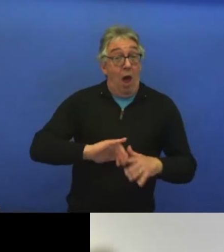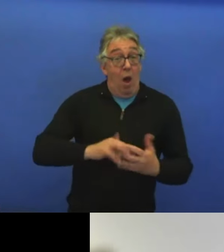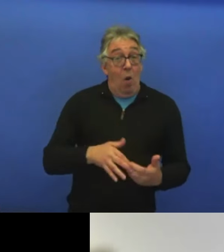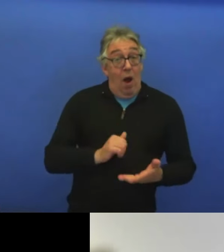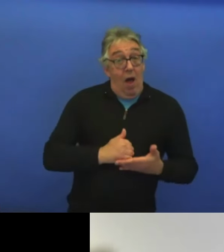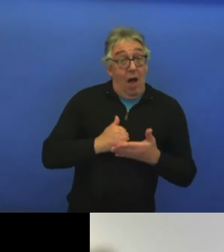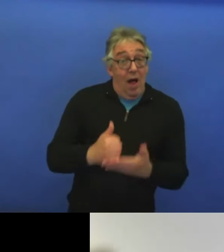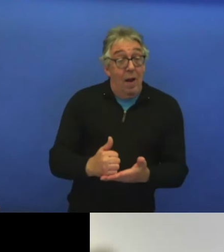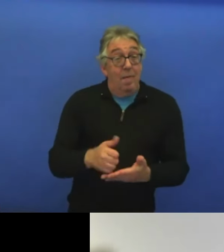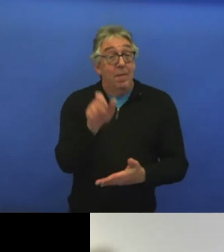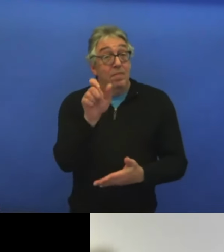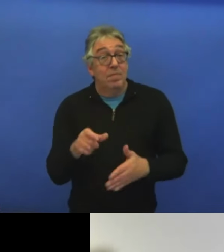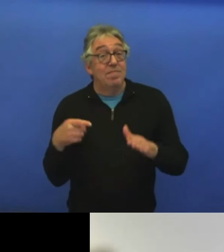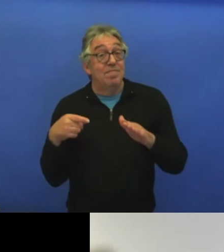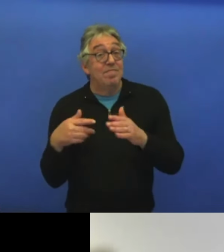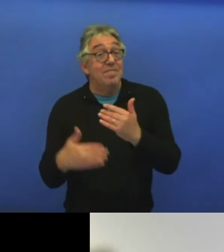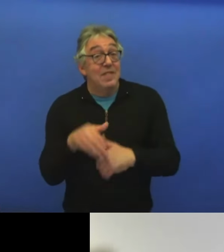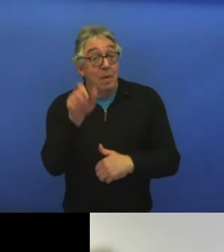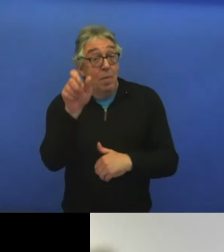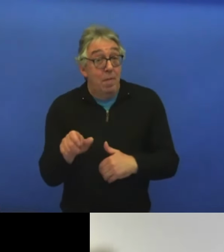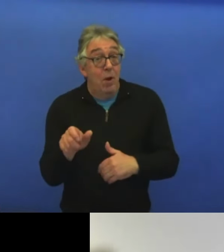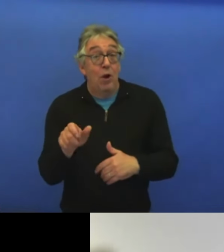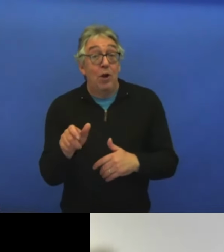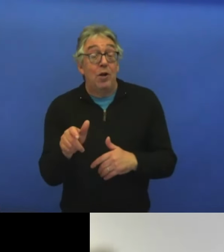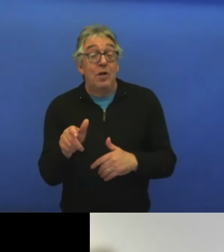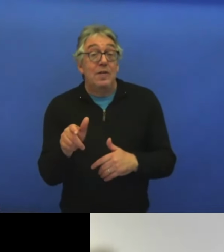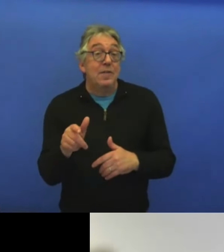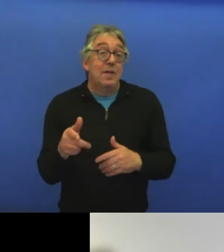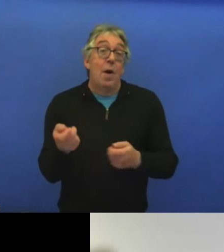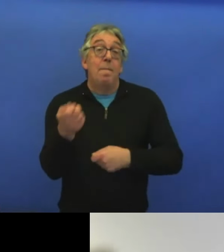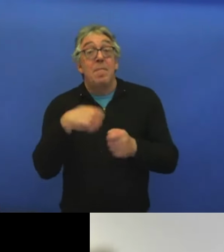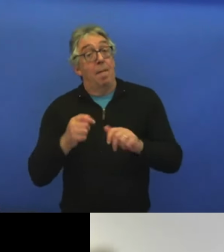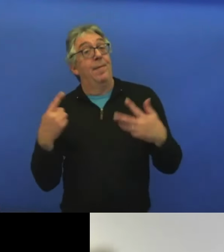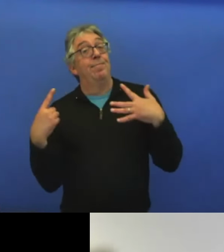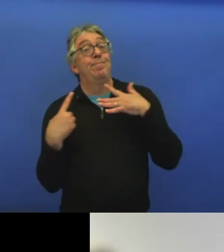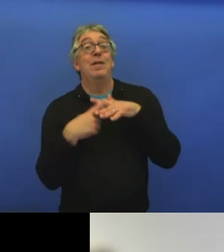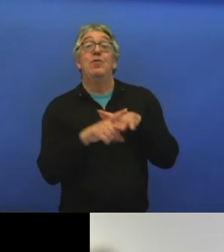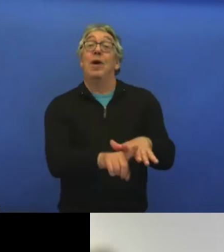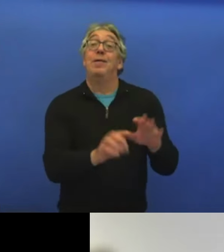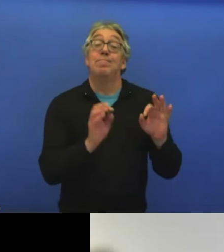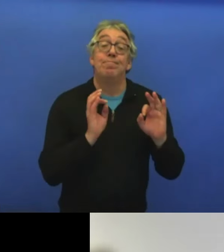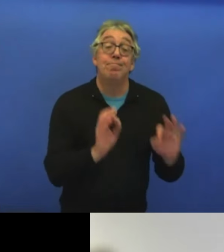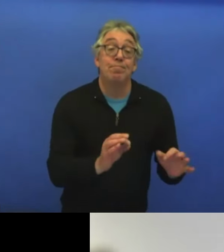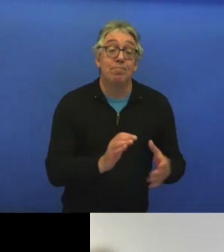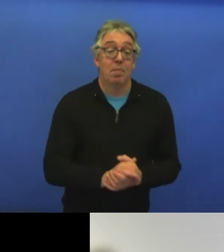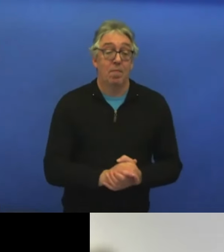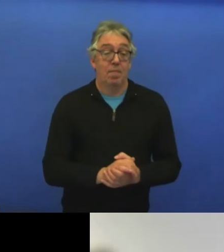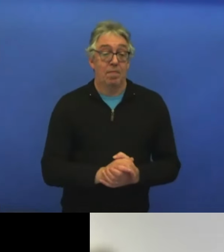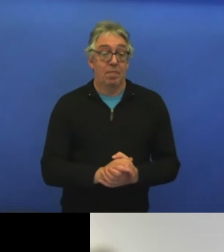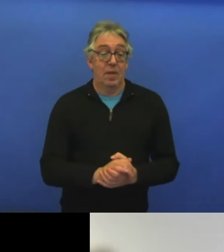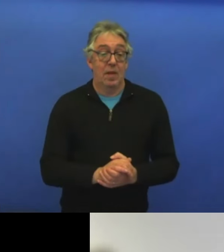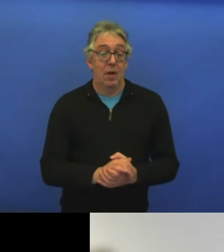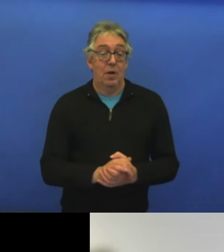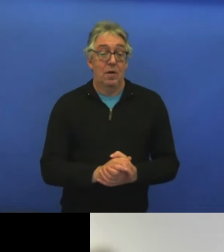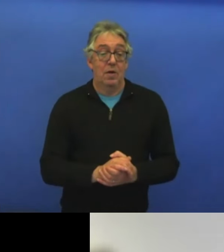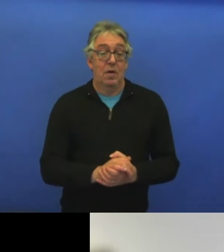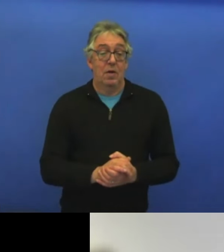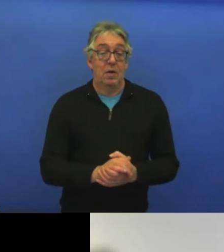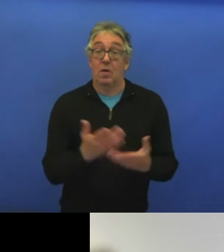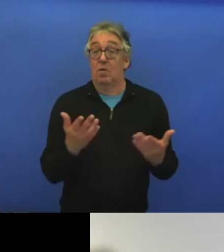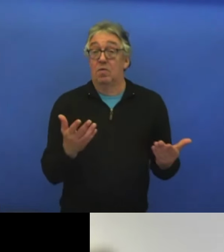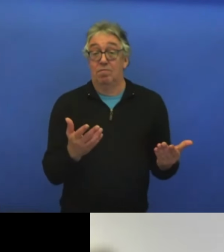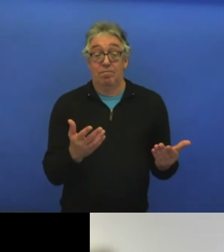resettlement for refugees with disabilities that I pasted as well, and includes as well information such as what